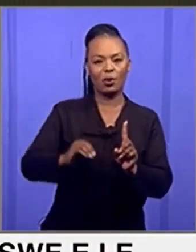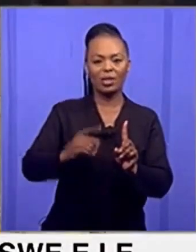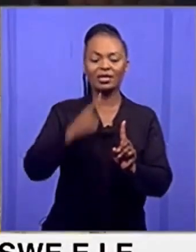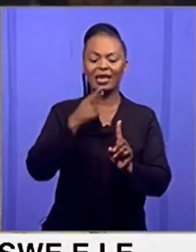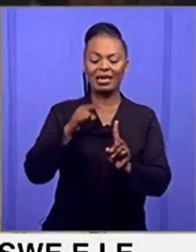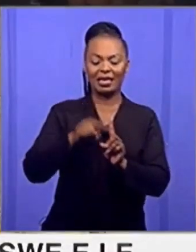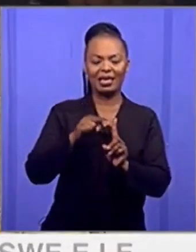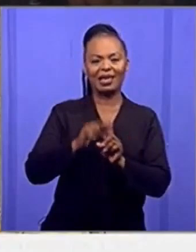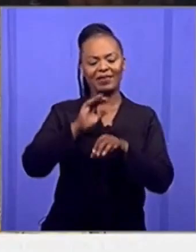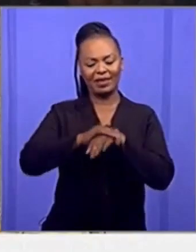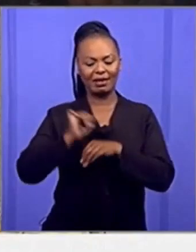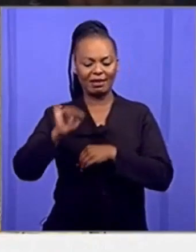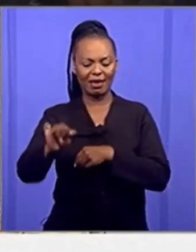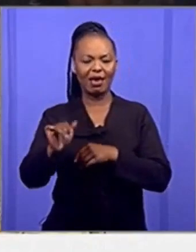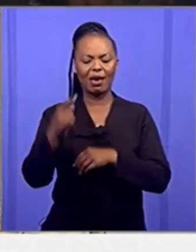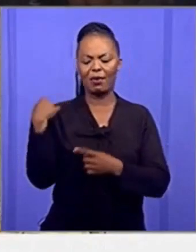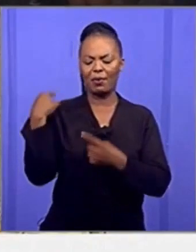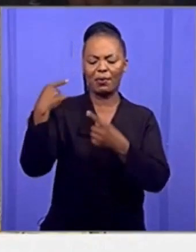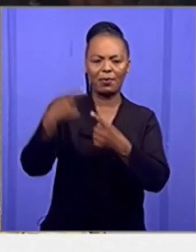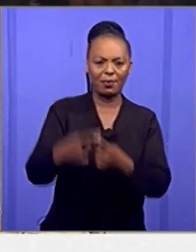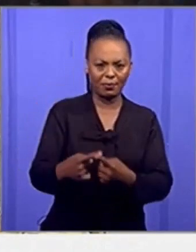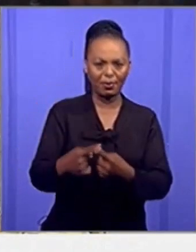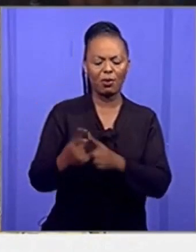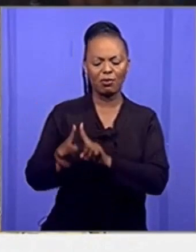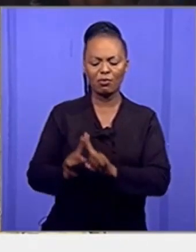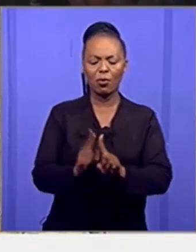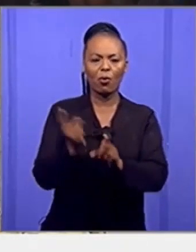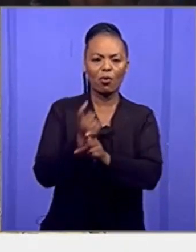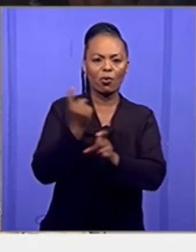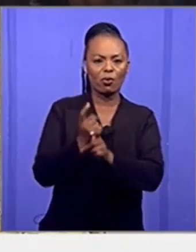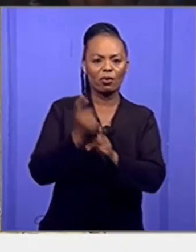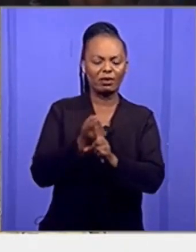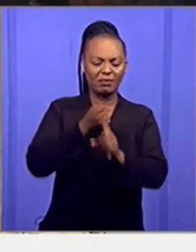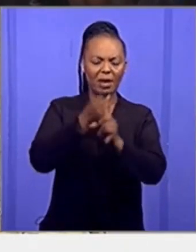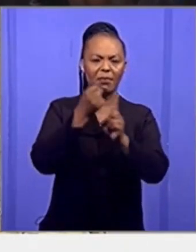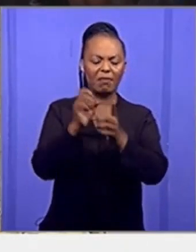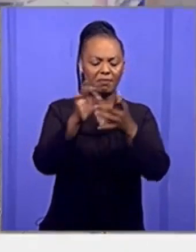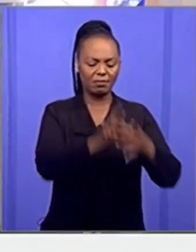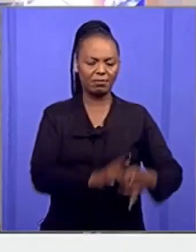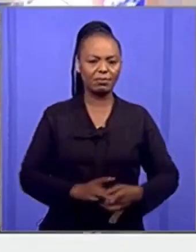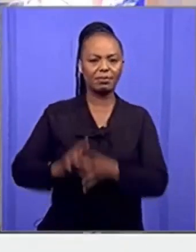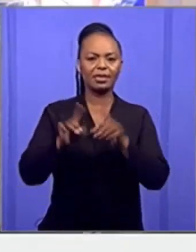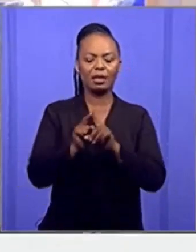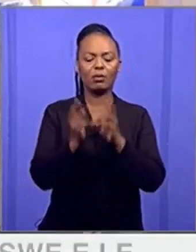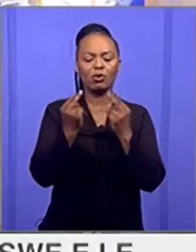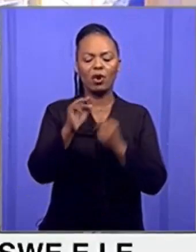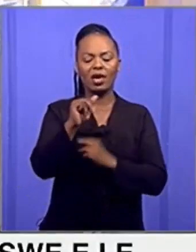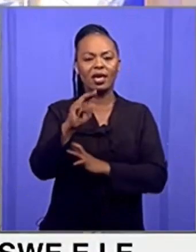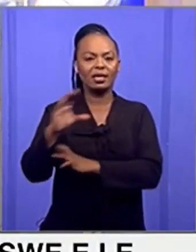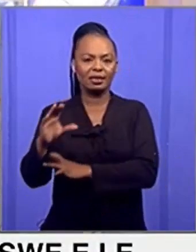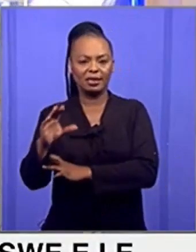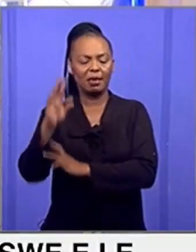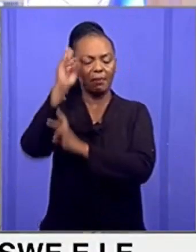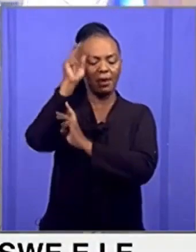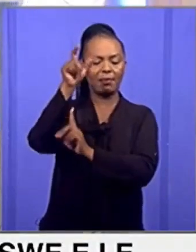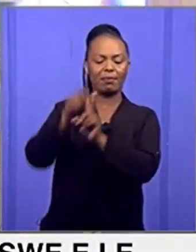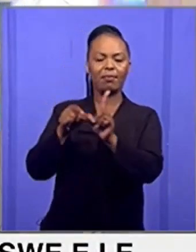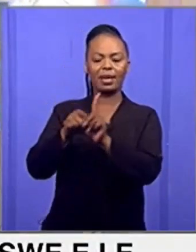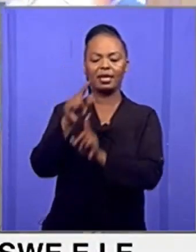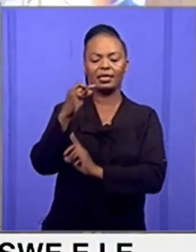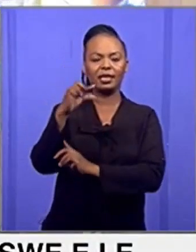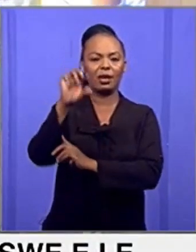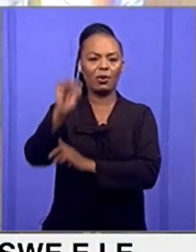nako e telele a nto sebedisana go le motsotso ho teka boipiletso ba kopano le ntšhafatso ya ANC ho pola Tiego. He